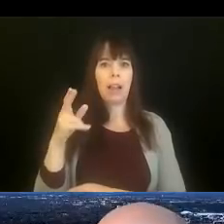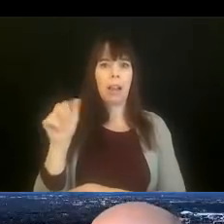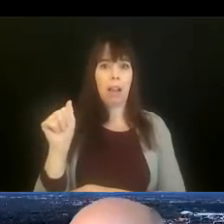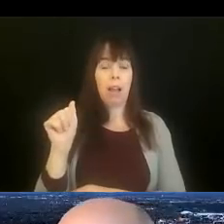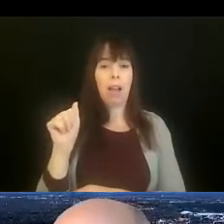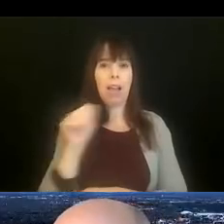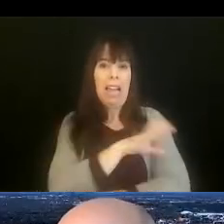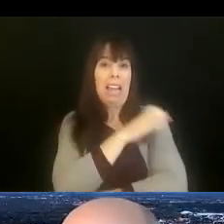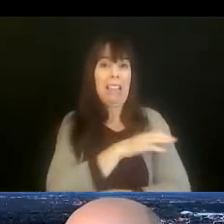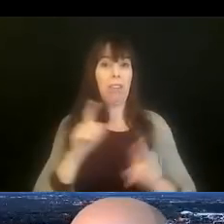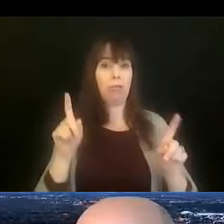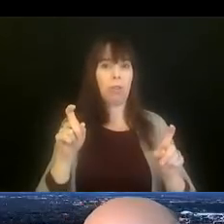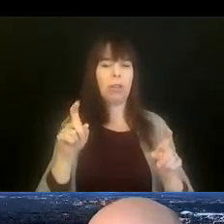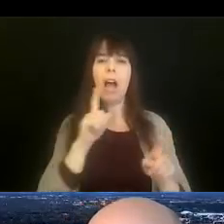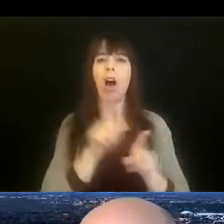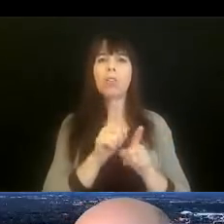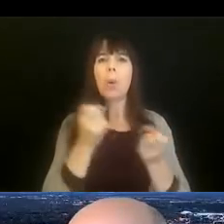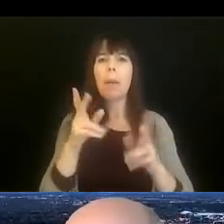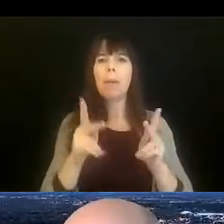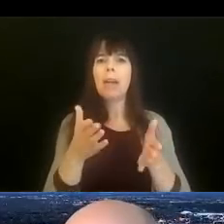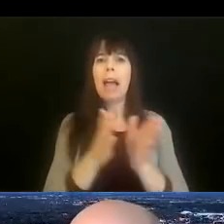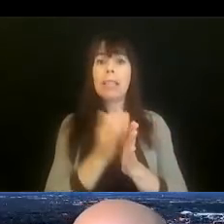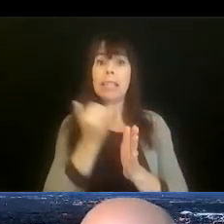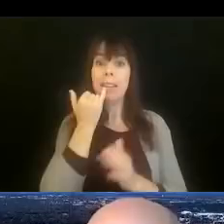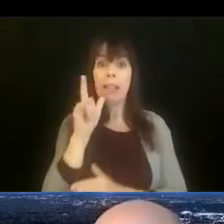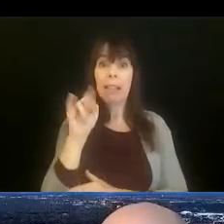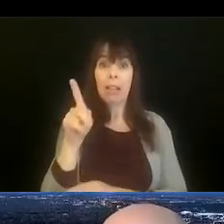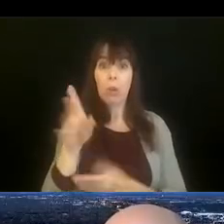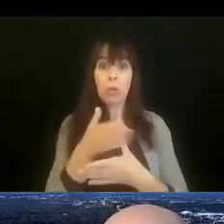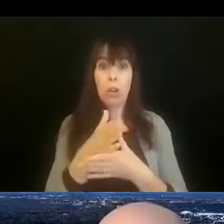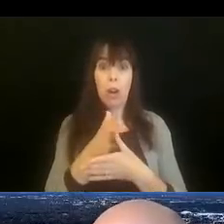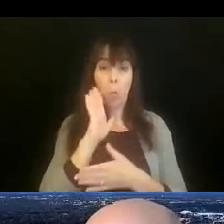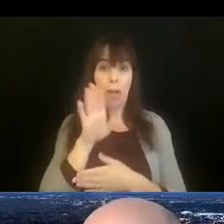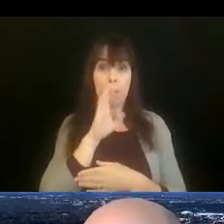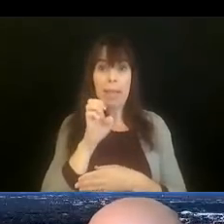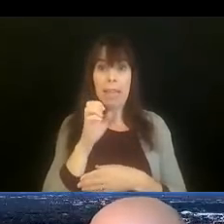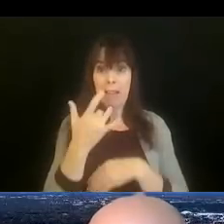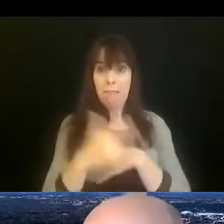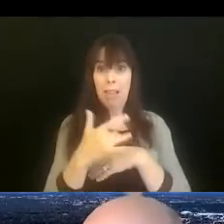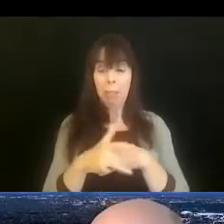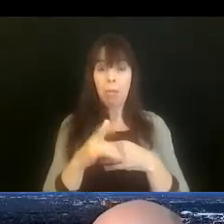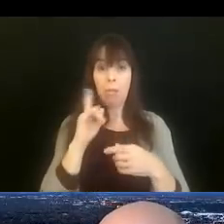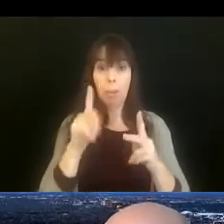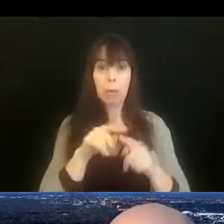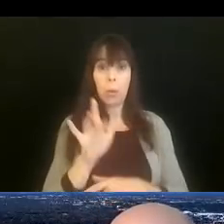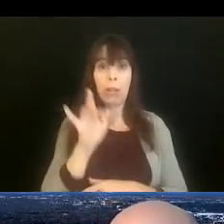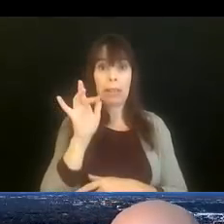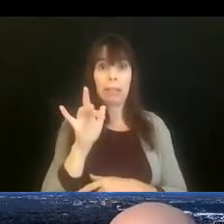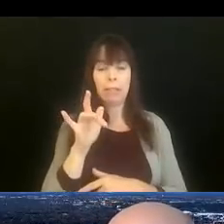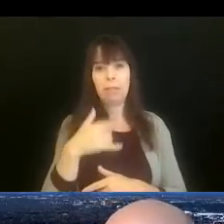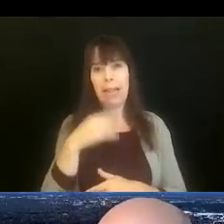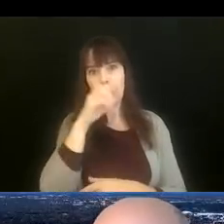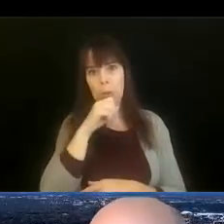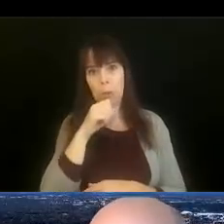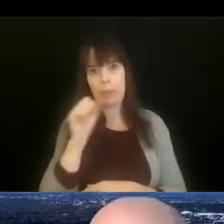And also I should note a number of folks have asked if the link that you shared in your slide will be made available. And I assume the answer is